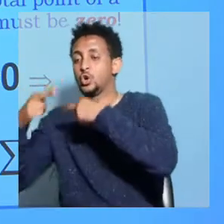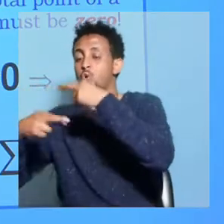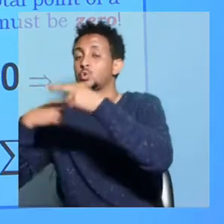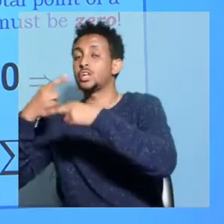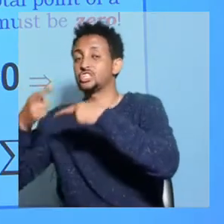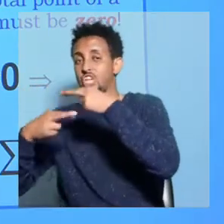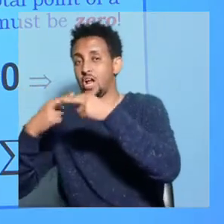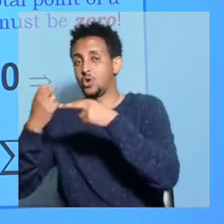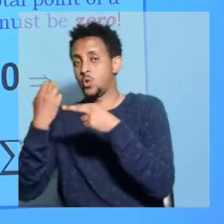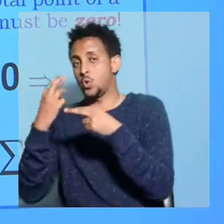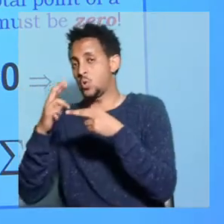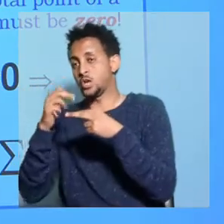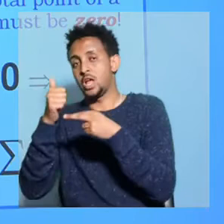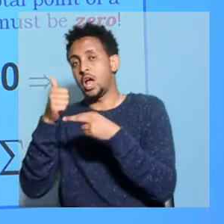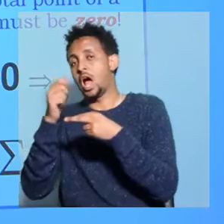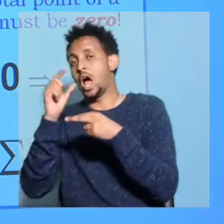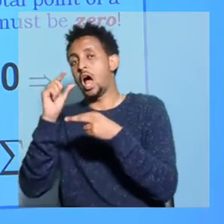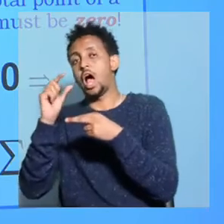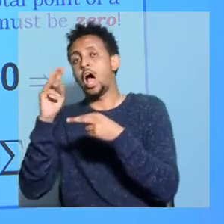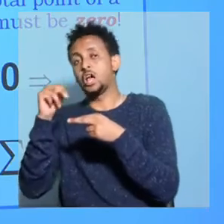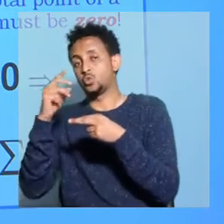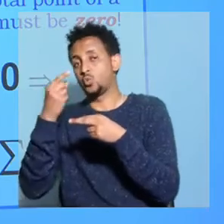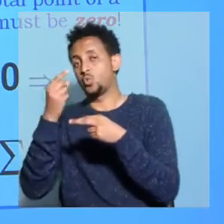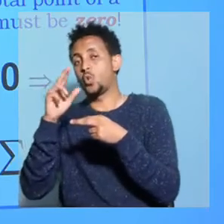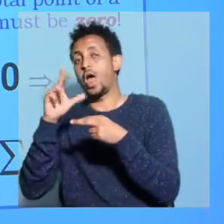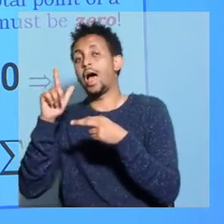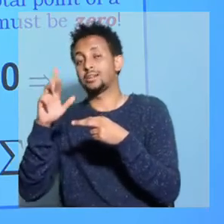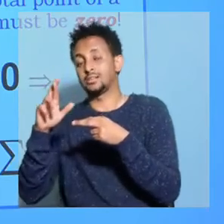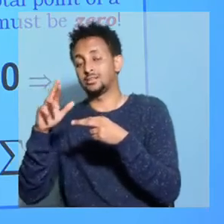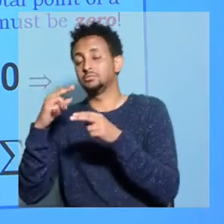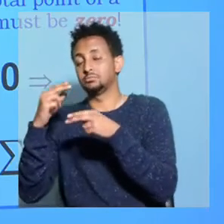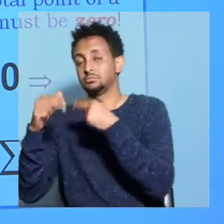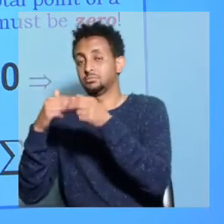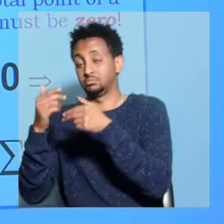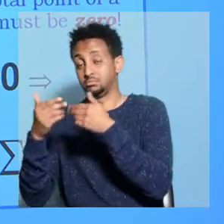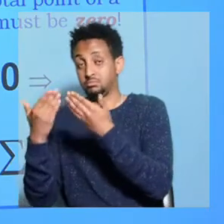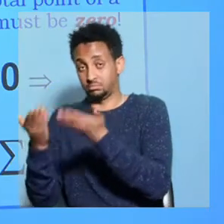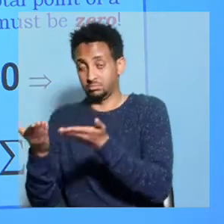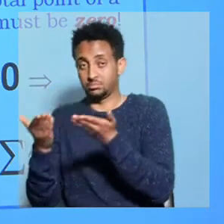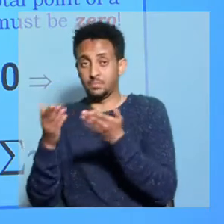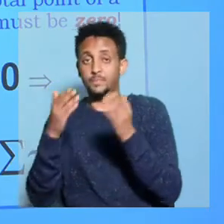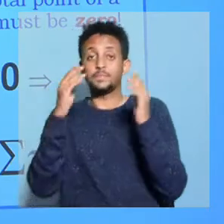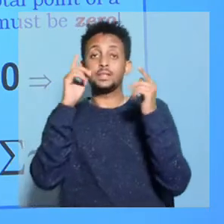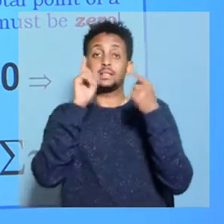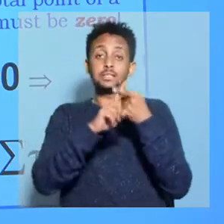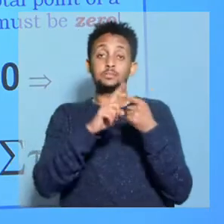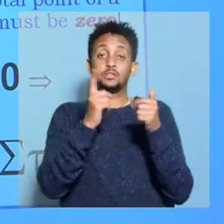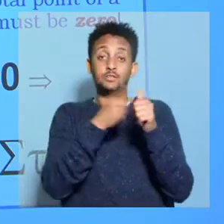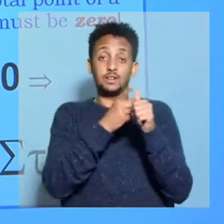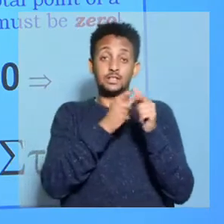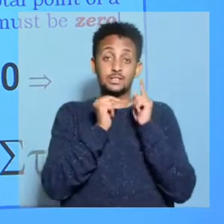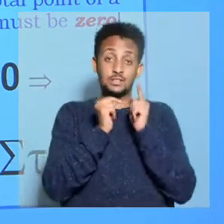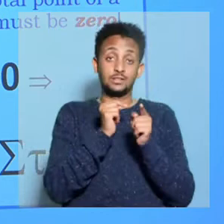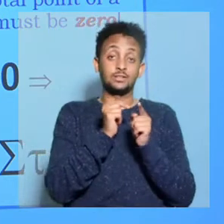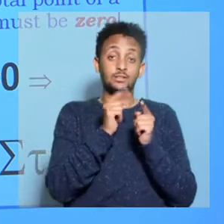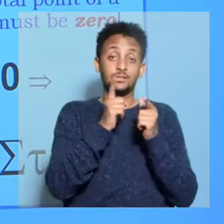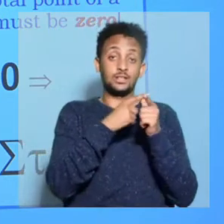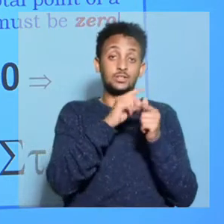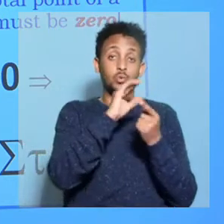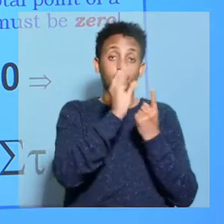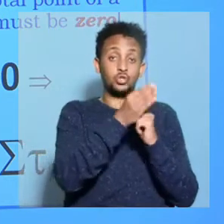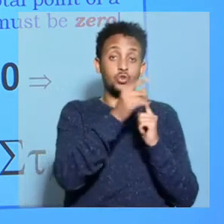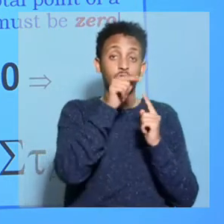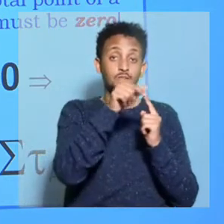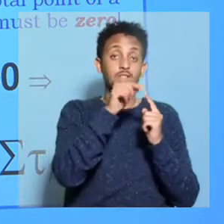rotational condition or angular condition. So, the summation of the first condition states that the first condition